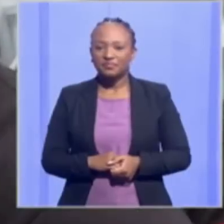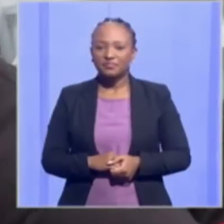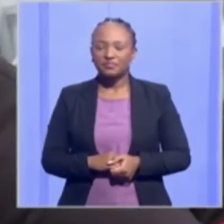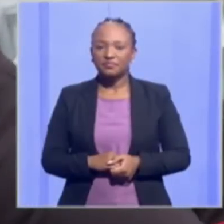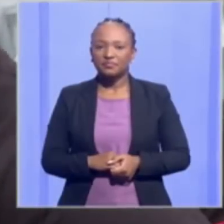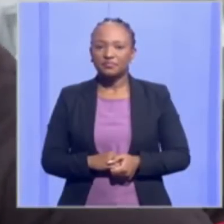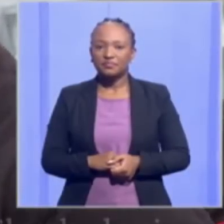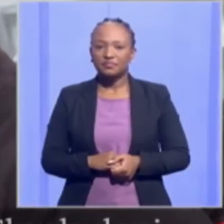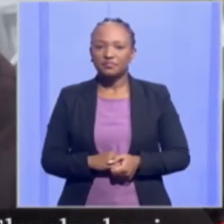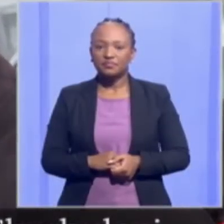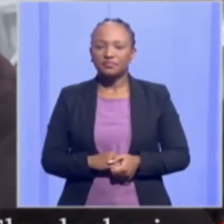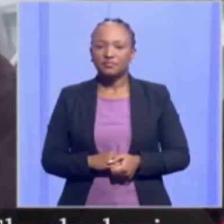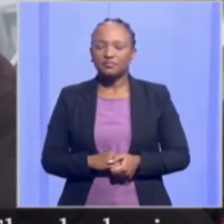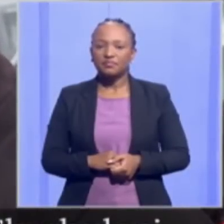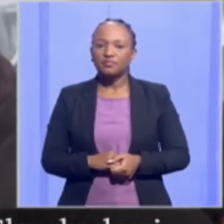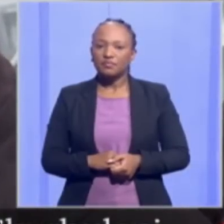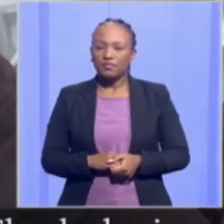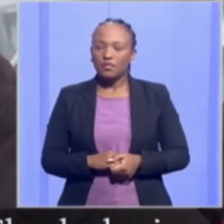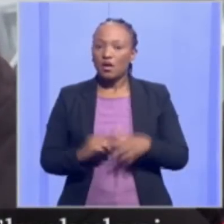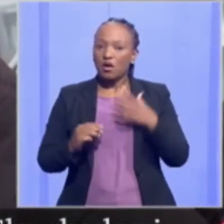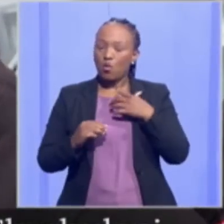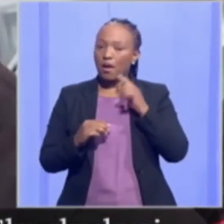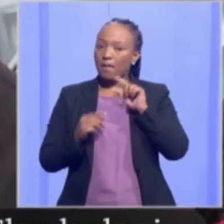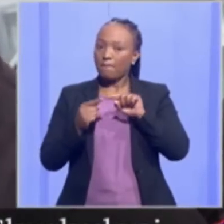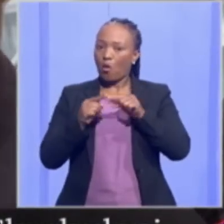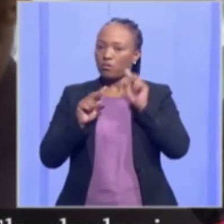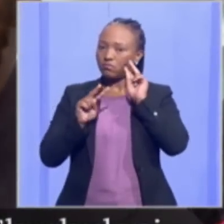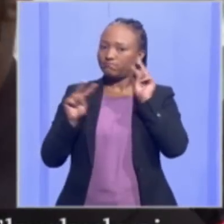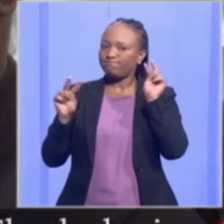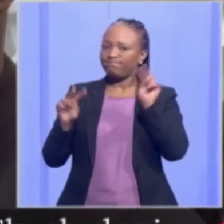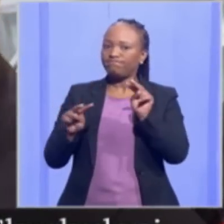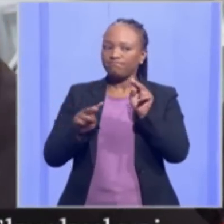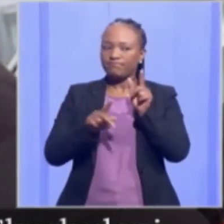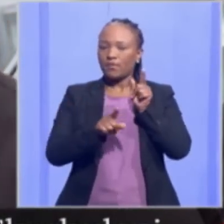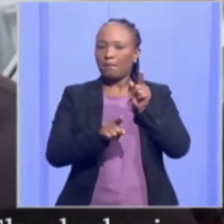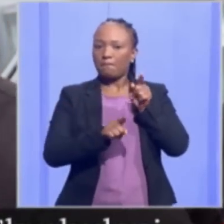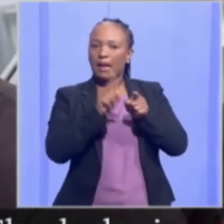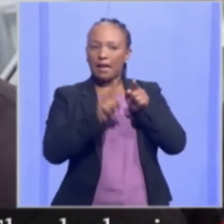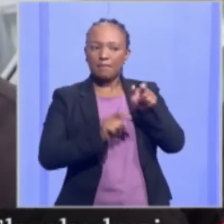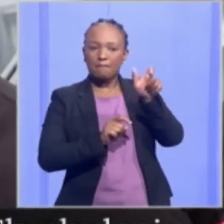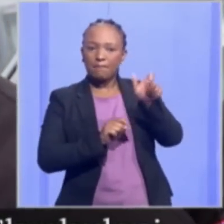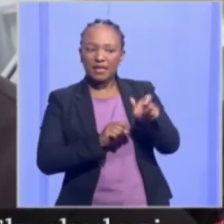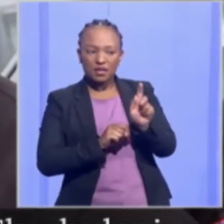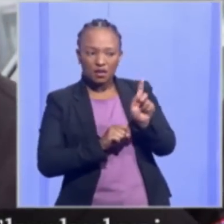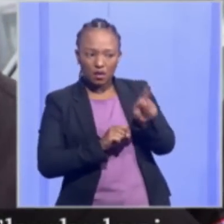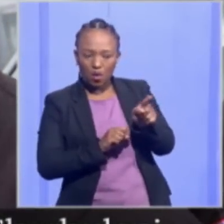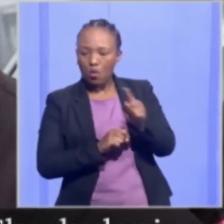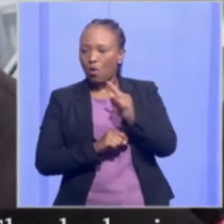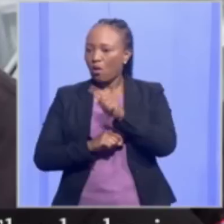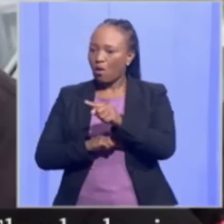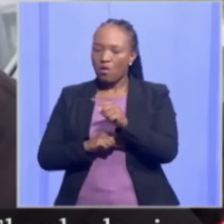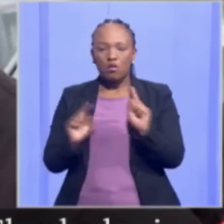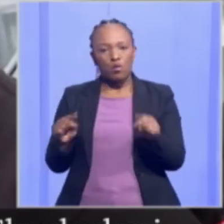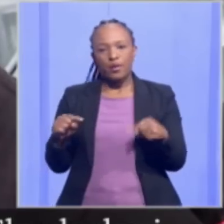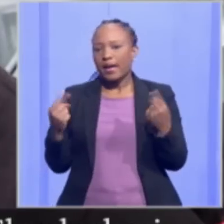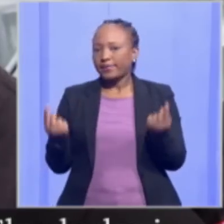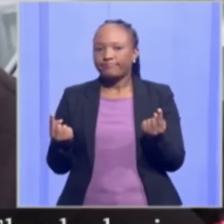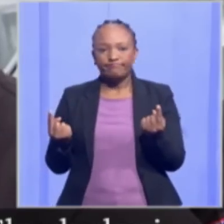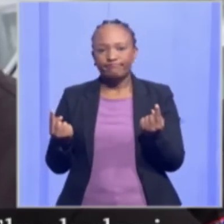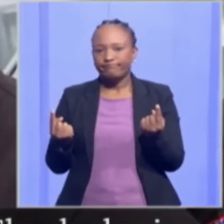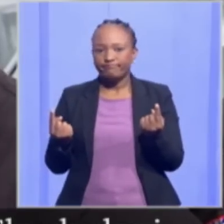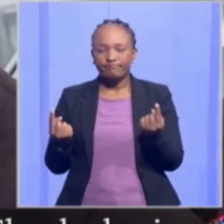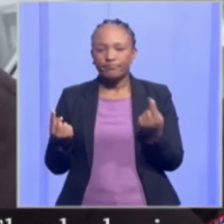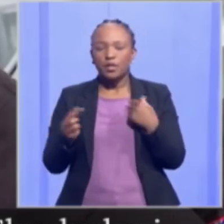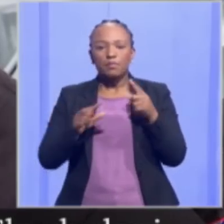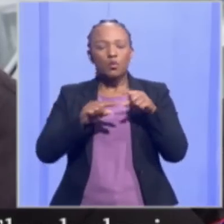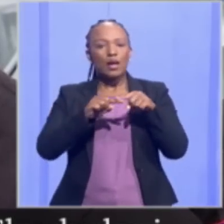From our point of view, we cannot point anybody and say this is the person or this is not the person. Yes, we are